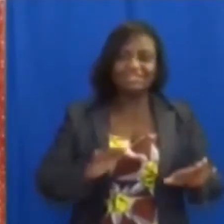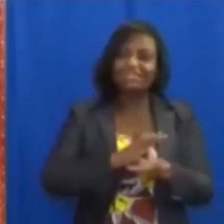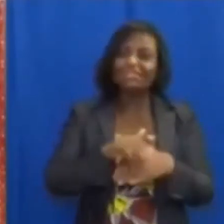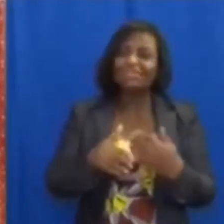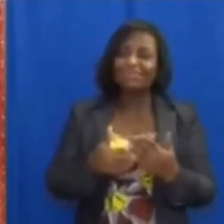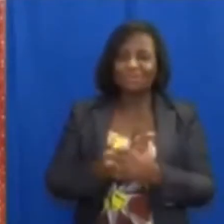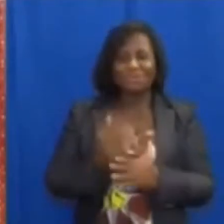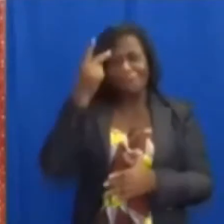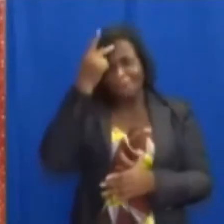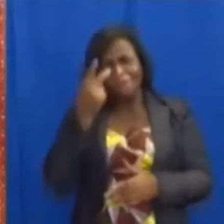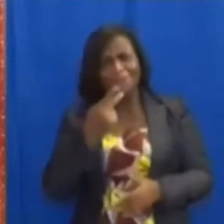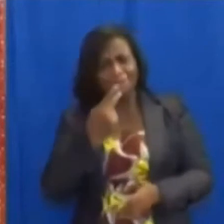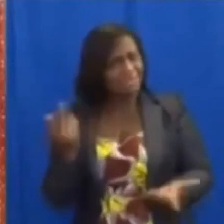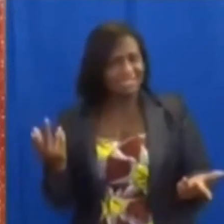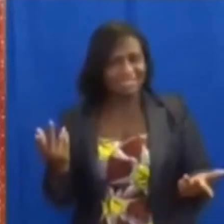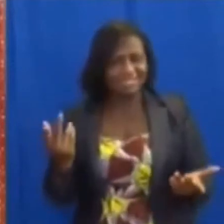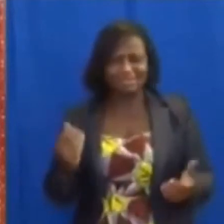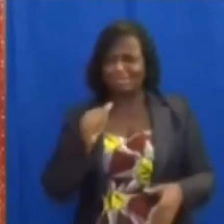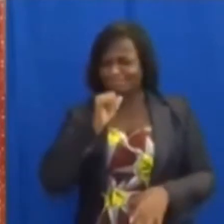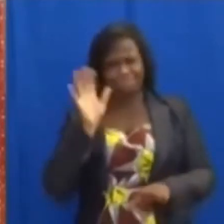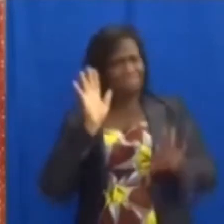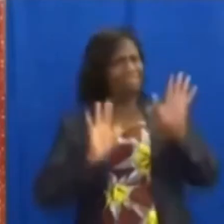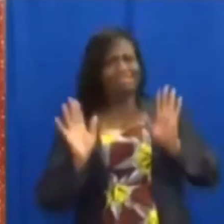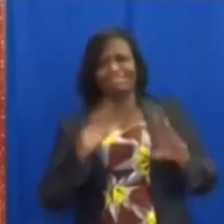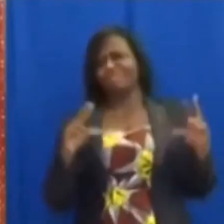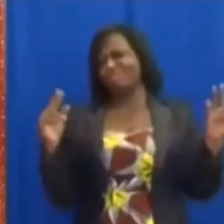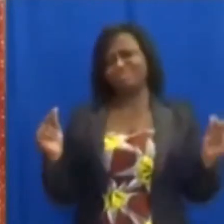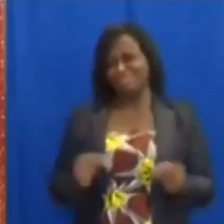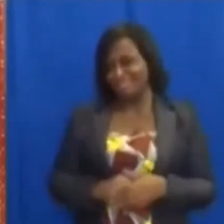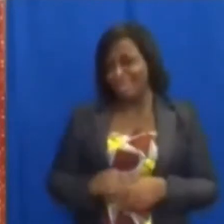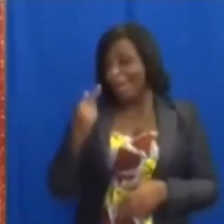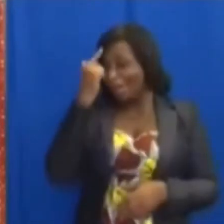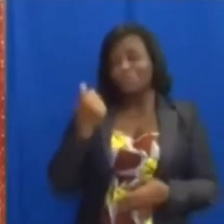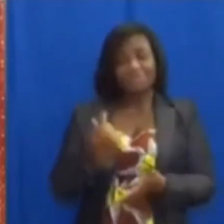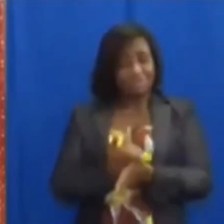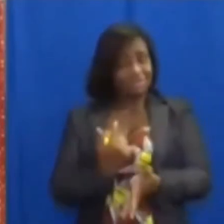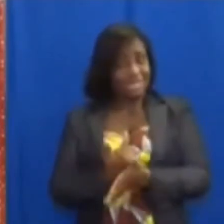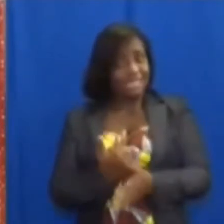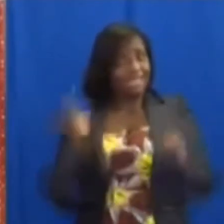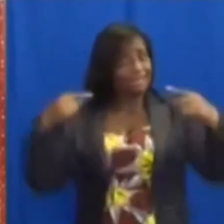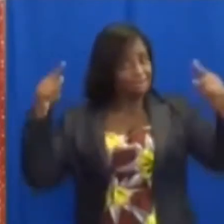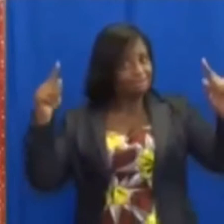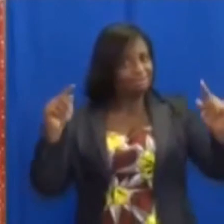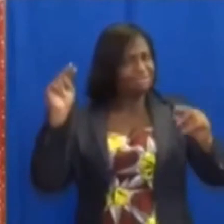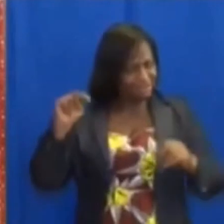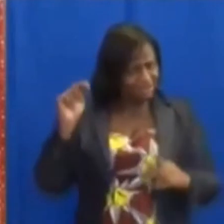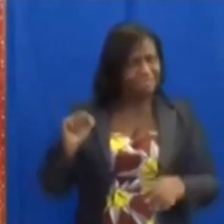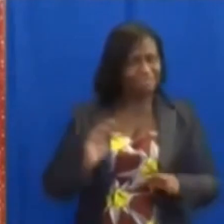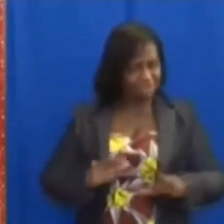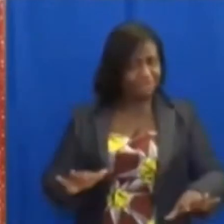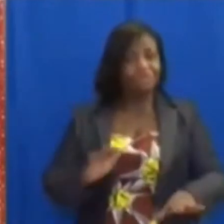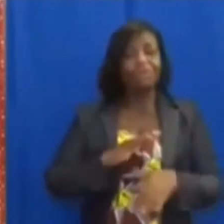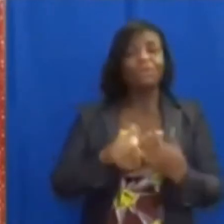Hubai. Intia Ofo. Momu yamin shishemo. If you saw a man gun and kosuo in here,